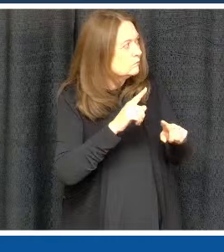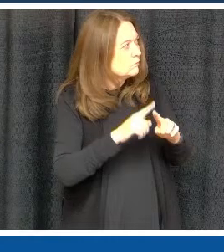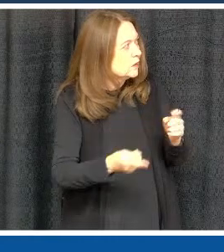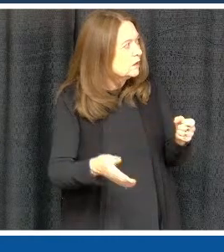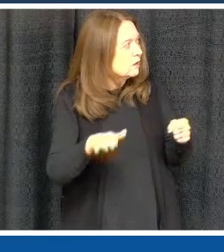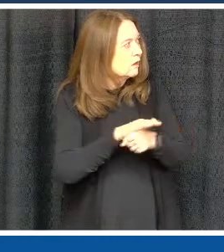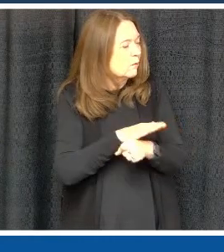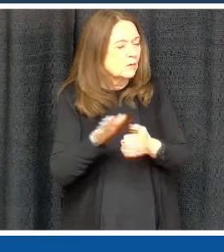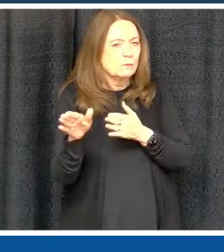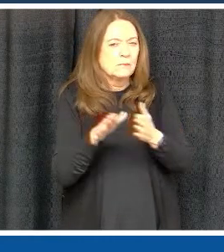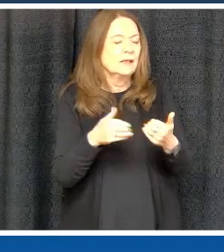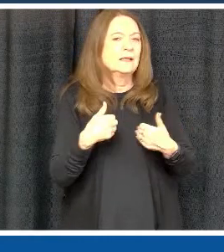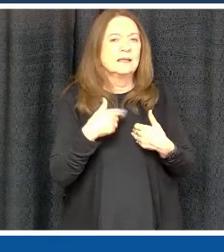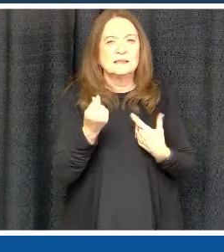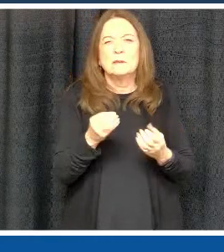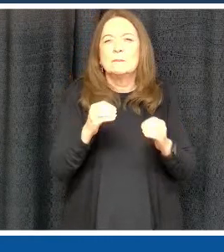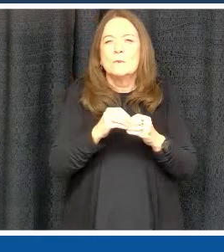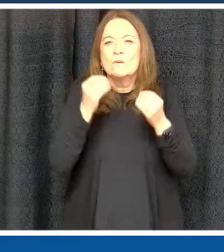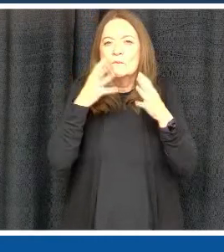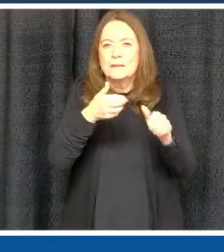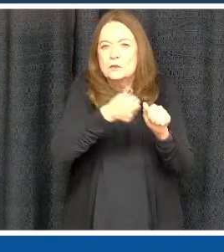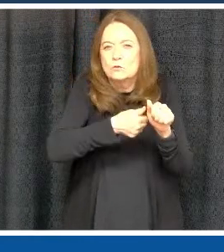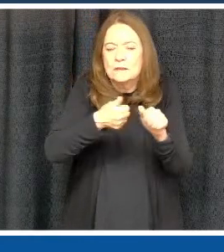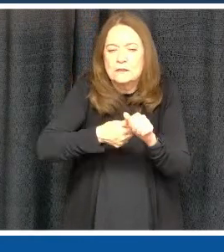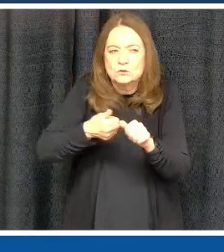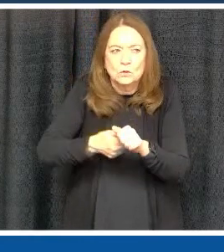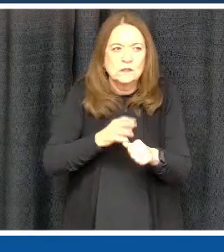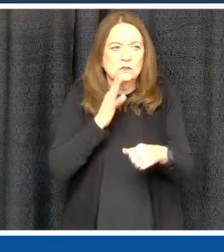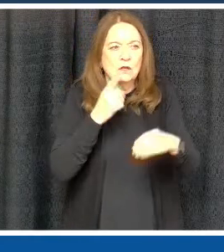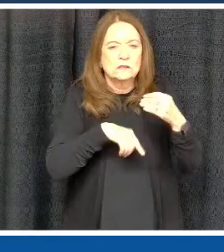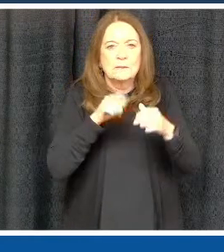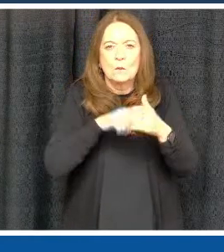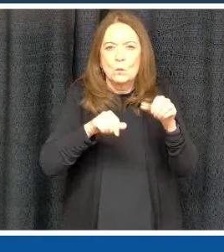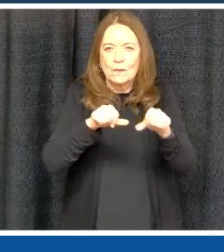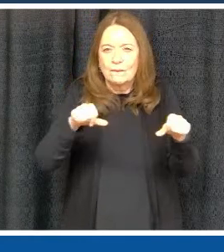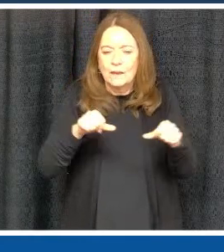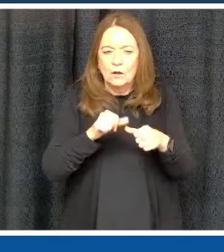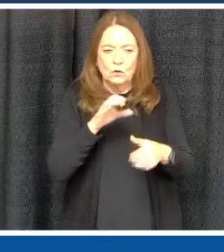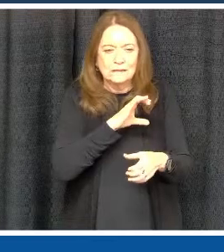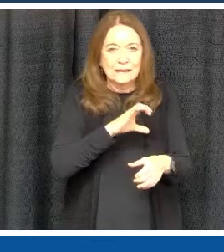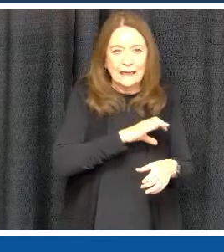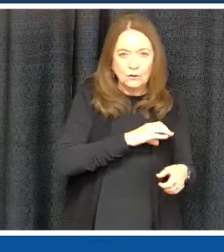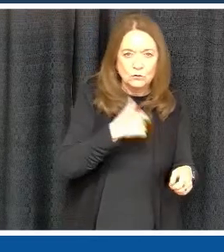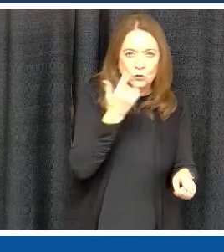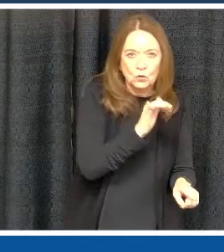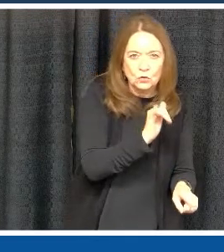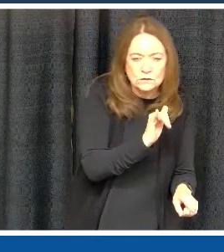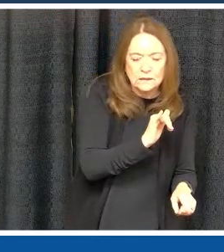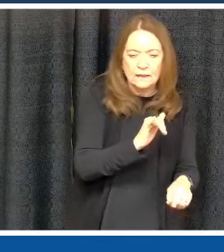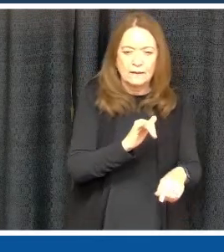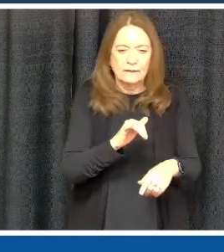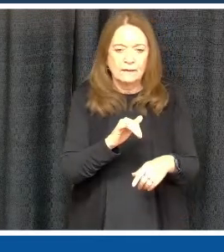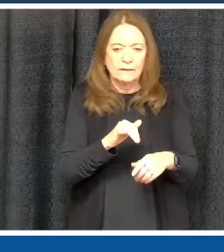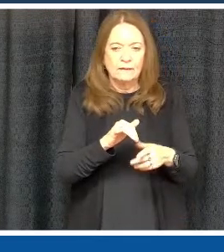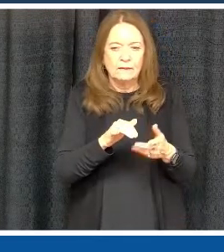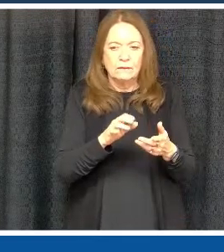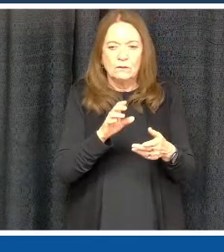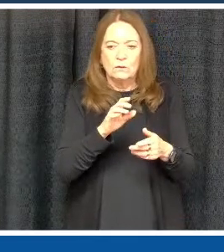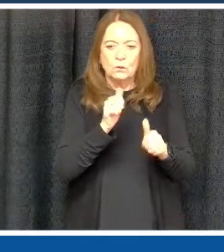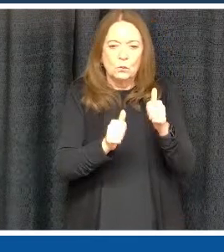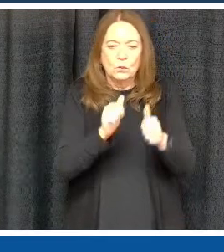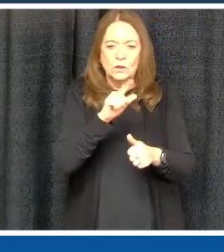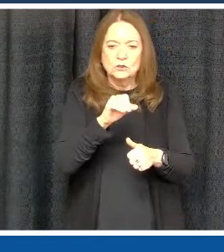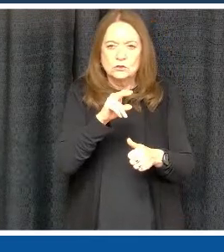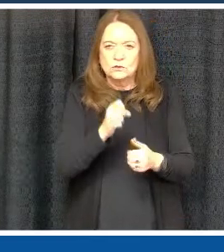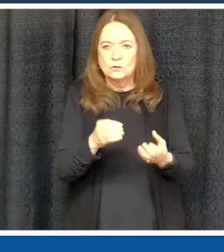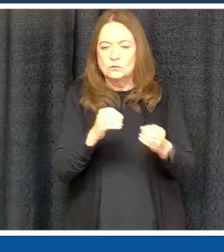comprehensive plan has a little more information on each one of these that talks about what the area's character is, the land use designation, and what zones are more